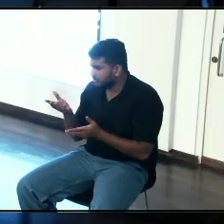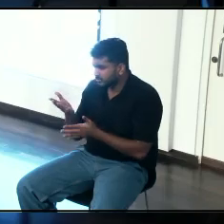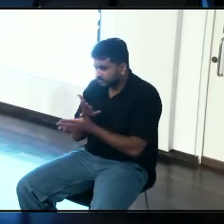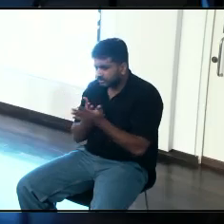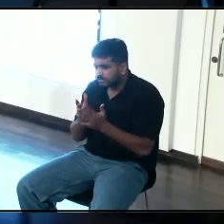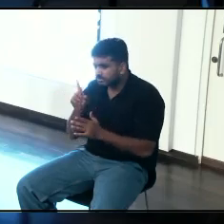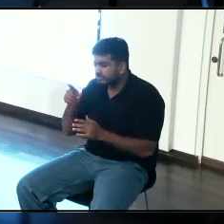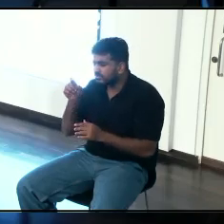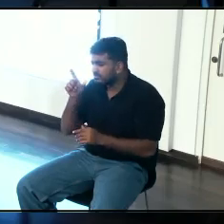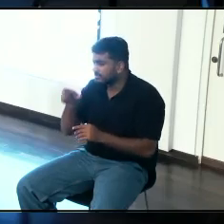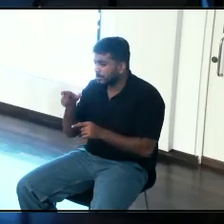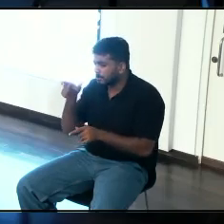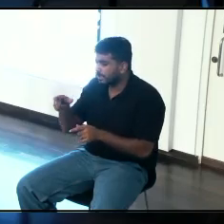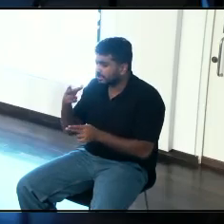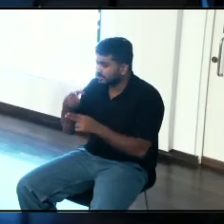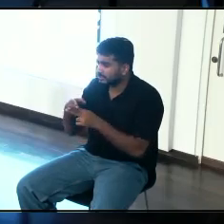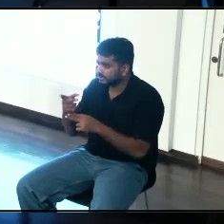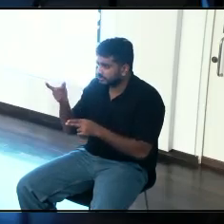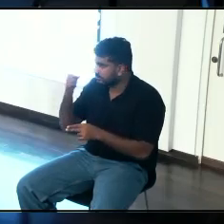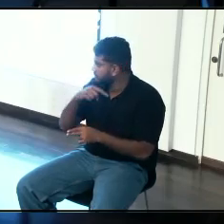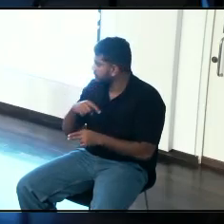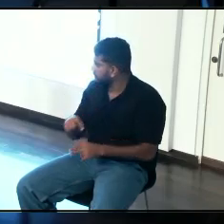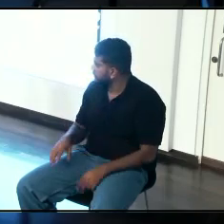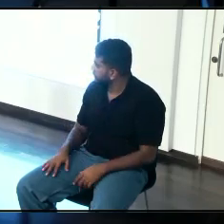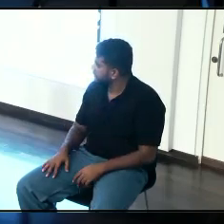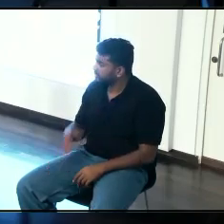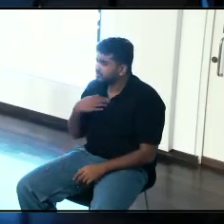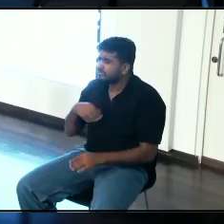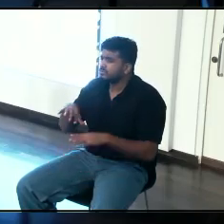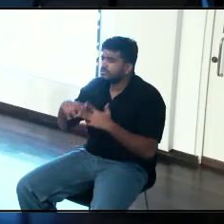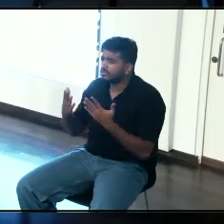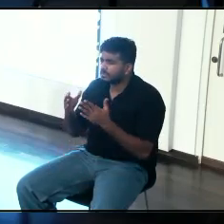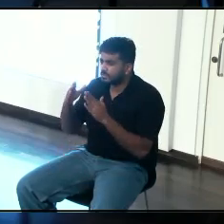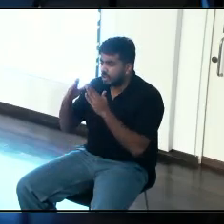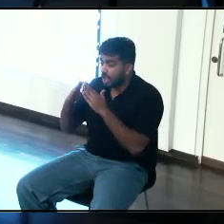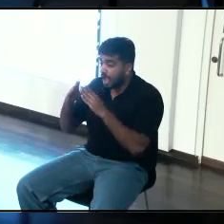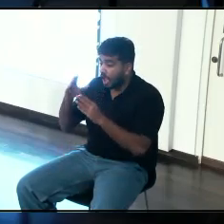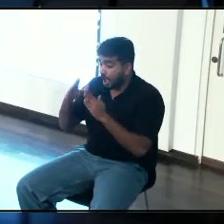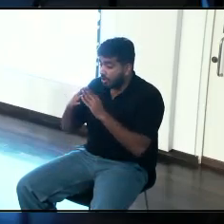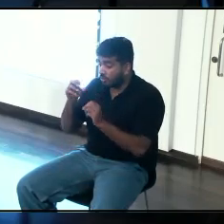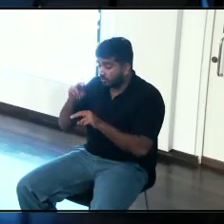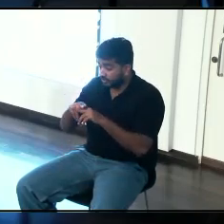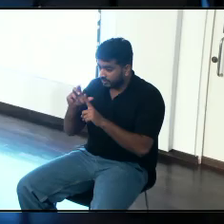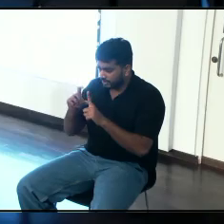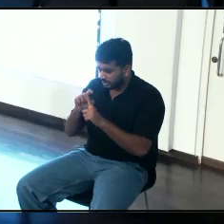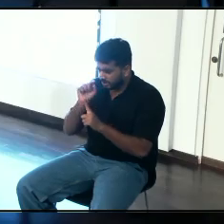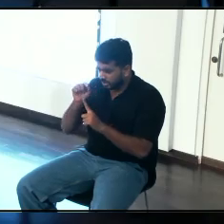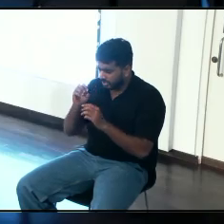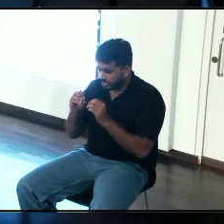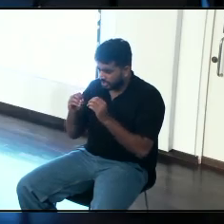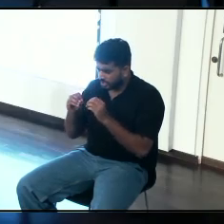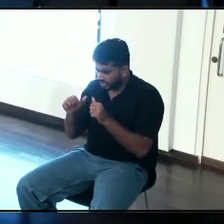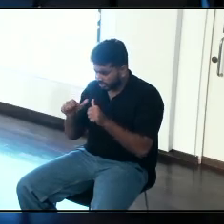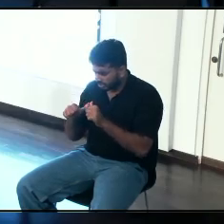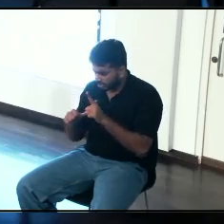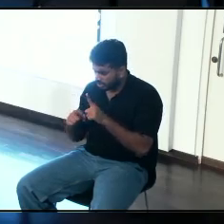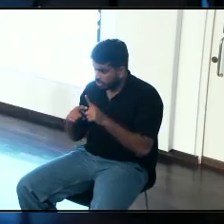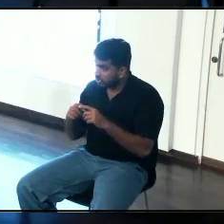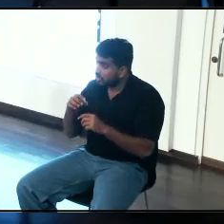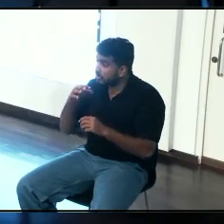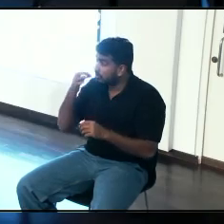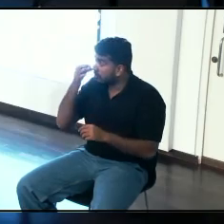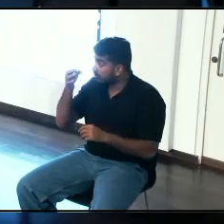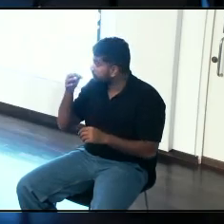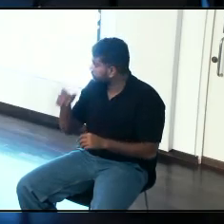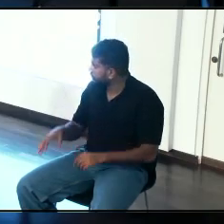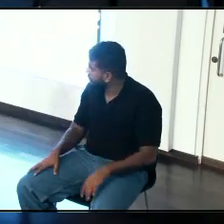Alvaro Villegas from the Villegas home, which features as the House of Dialogue. And he's an architect turned future tech